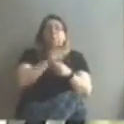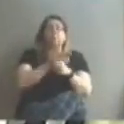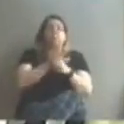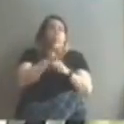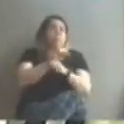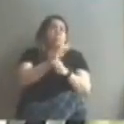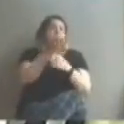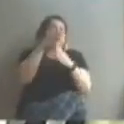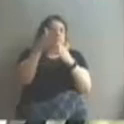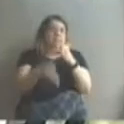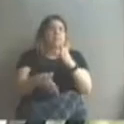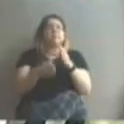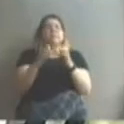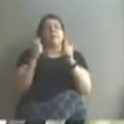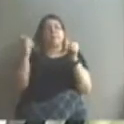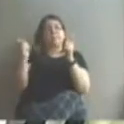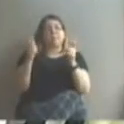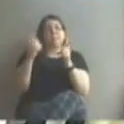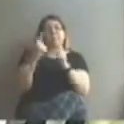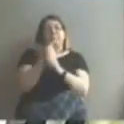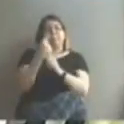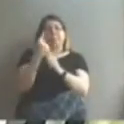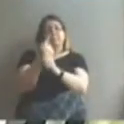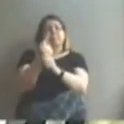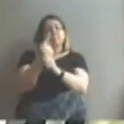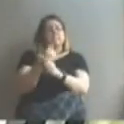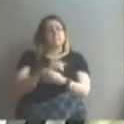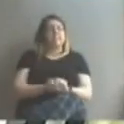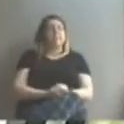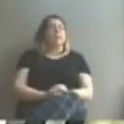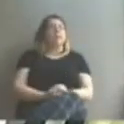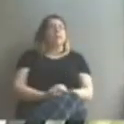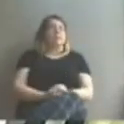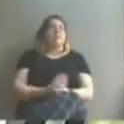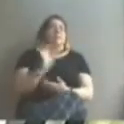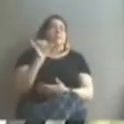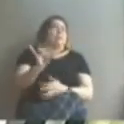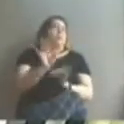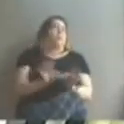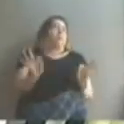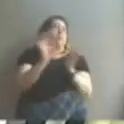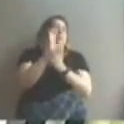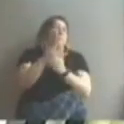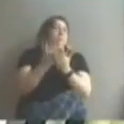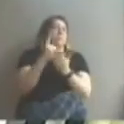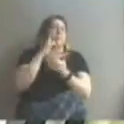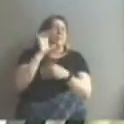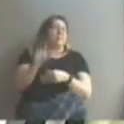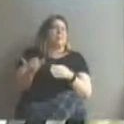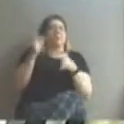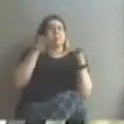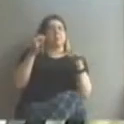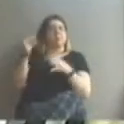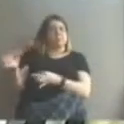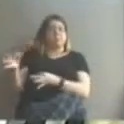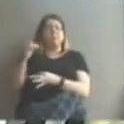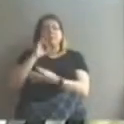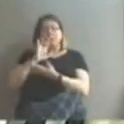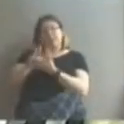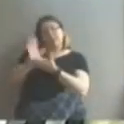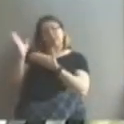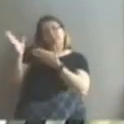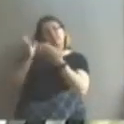done and that it is being managed in the way that the board would expect. Those are the critical pieces to making that decision. For